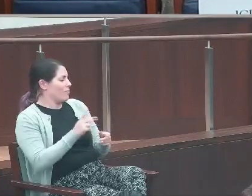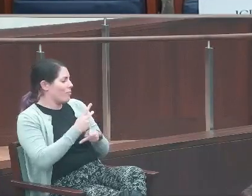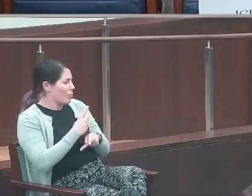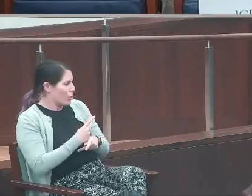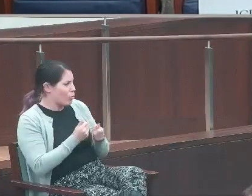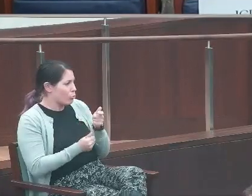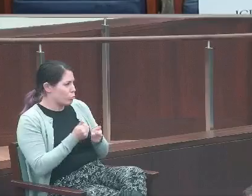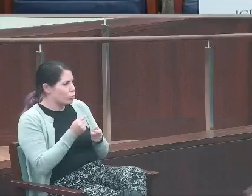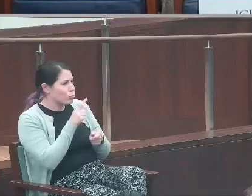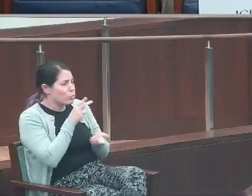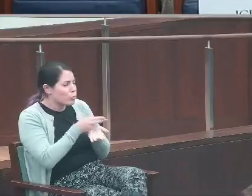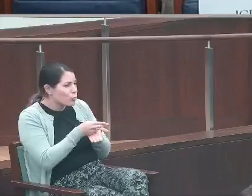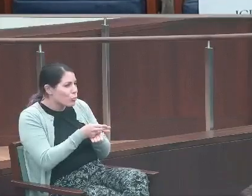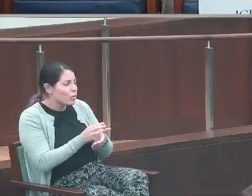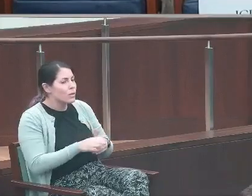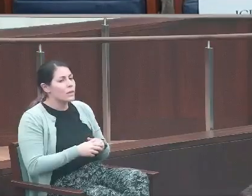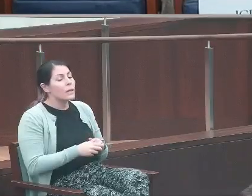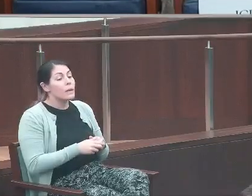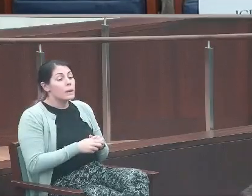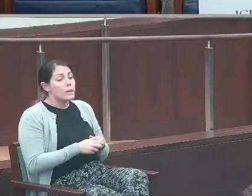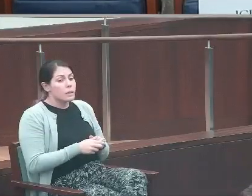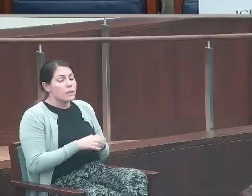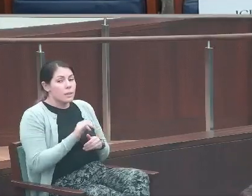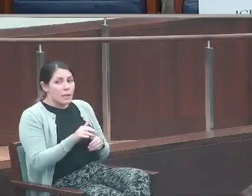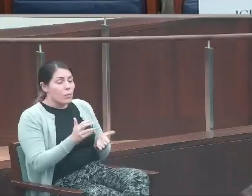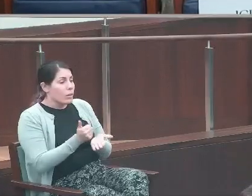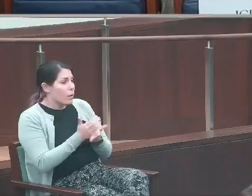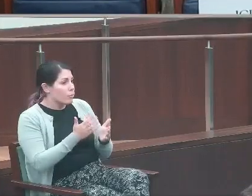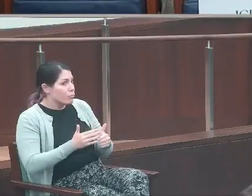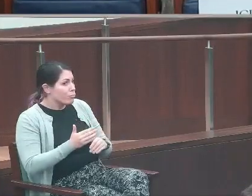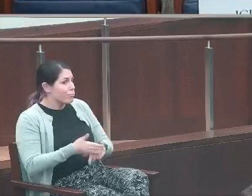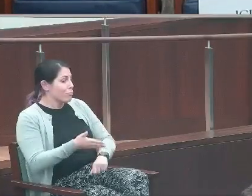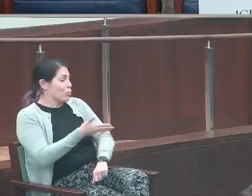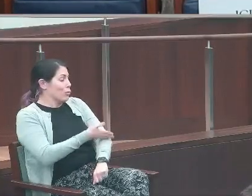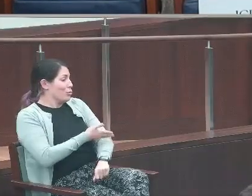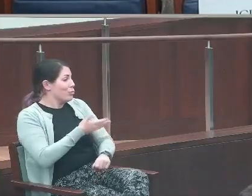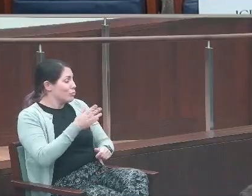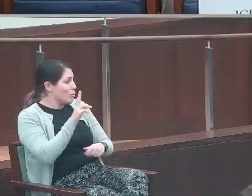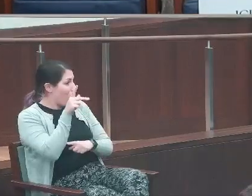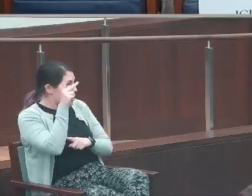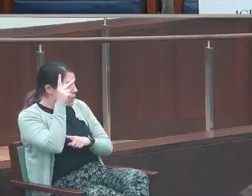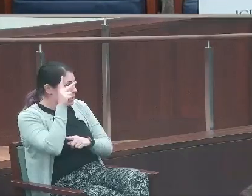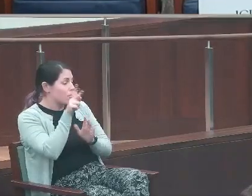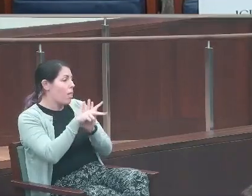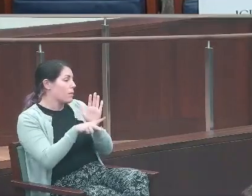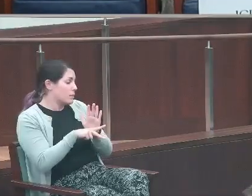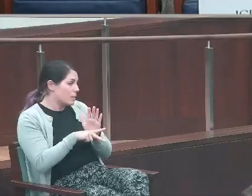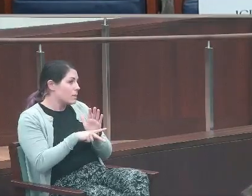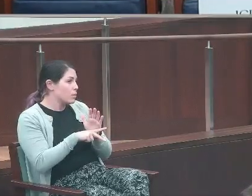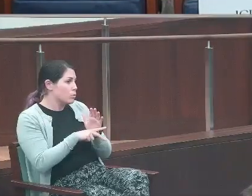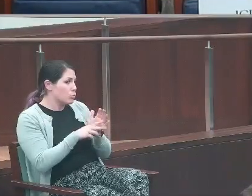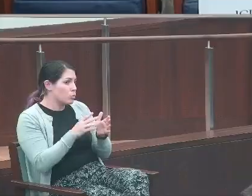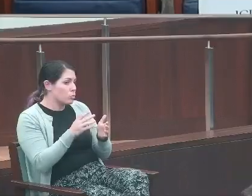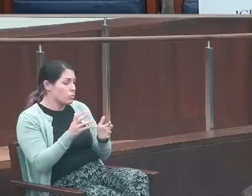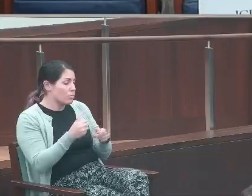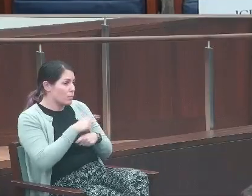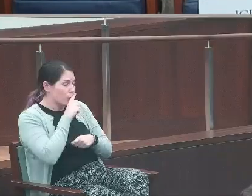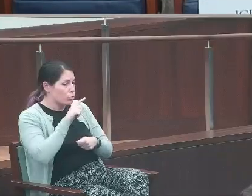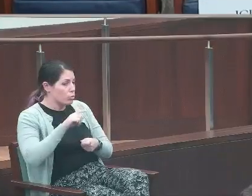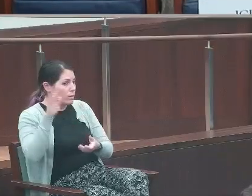being, and advance the sorts of policies that we need to actually inoculate and protect